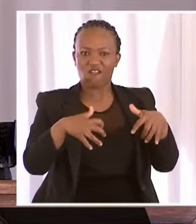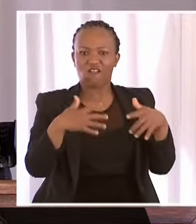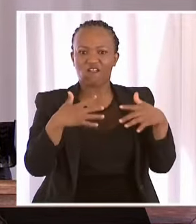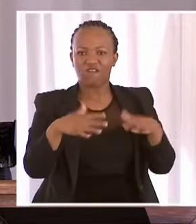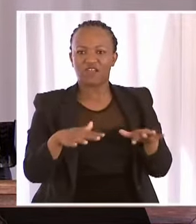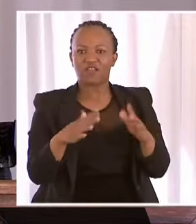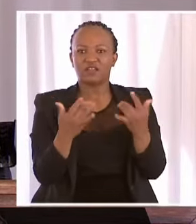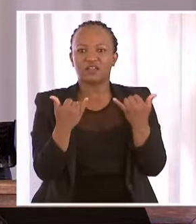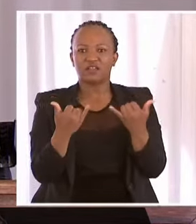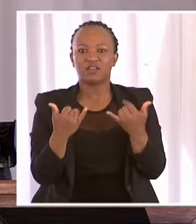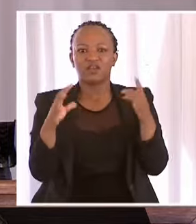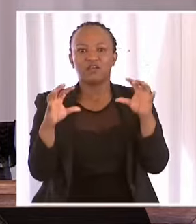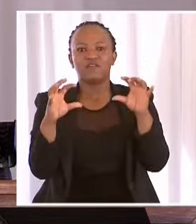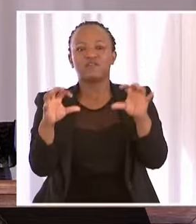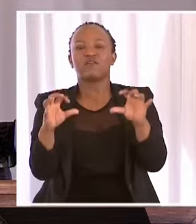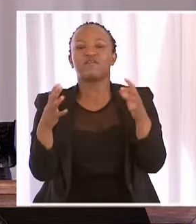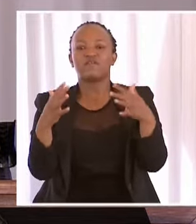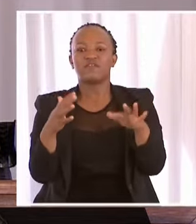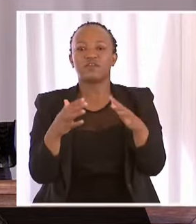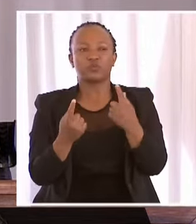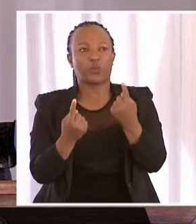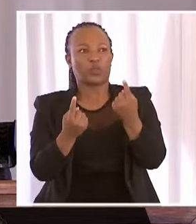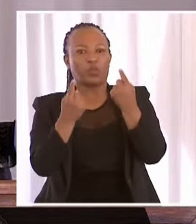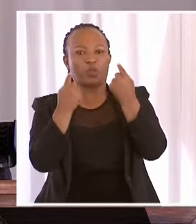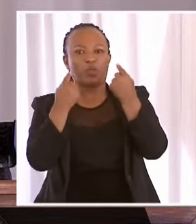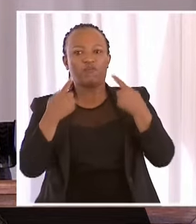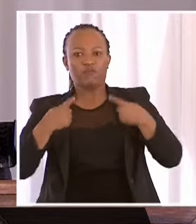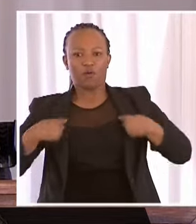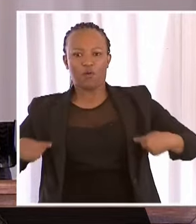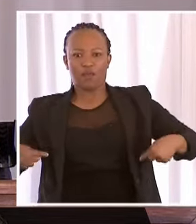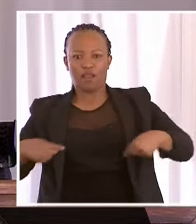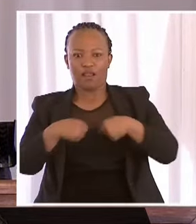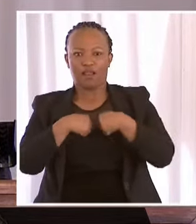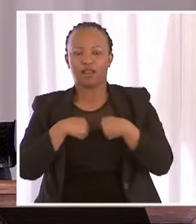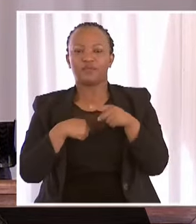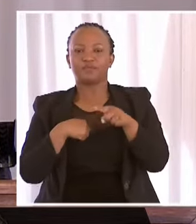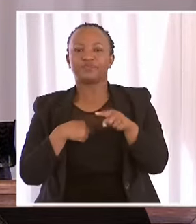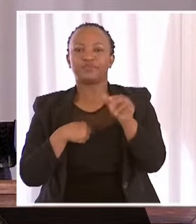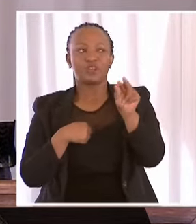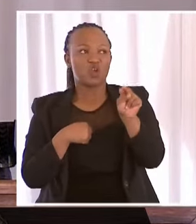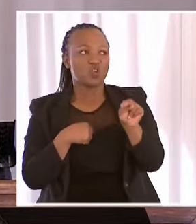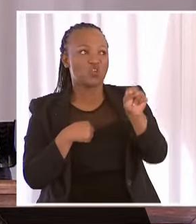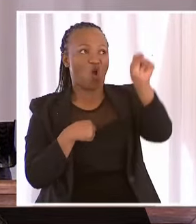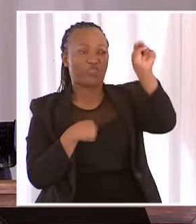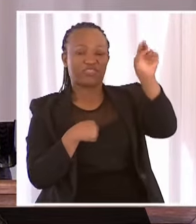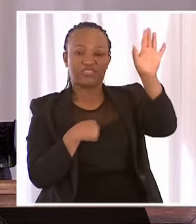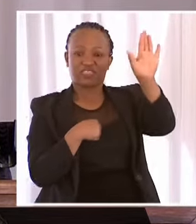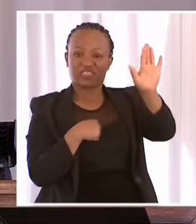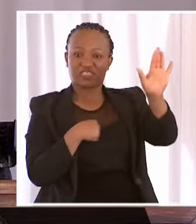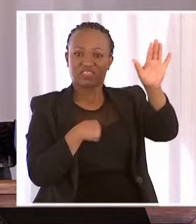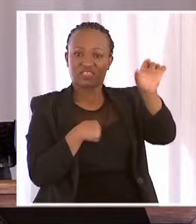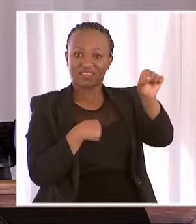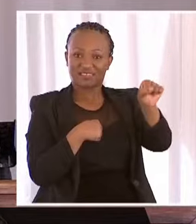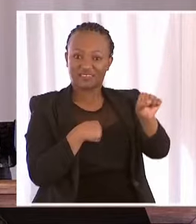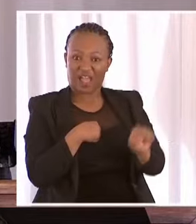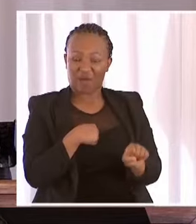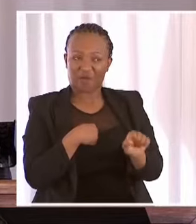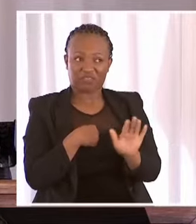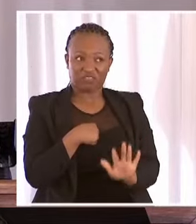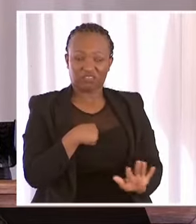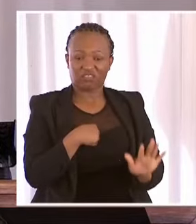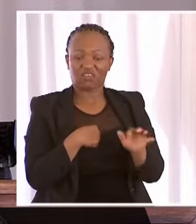this force that is threatening us all. Northern Hemisphere, Southern Hemisphere,